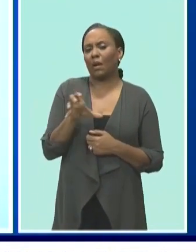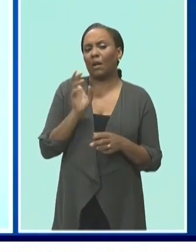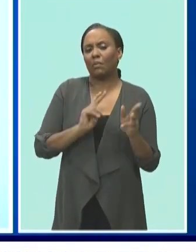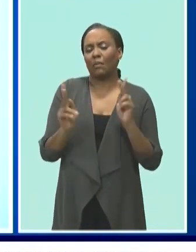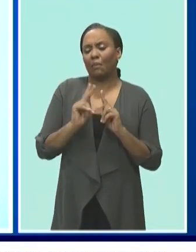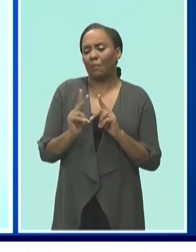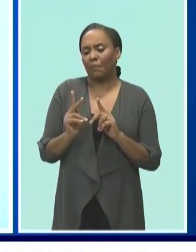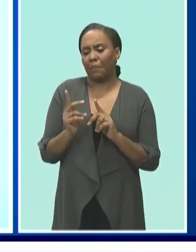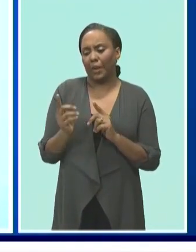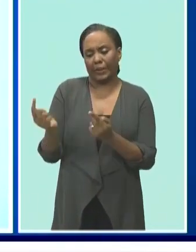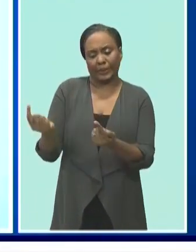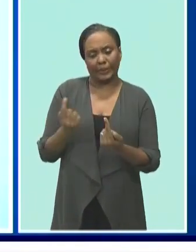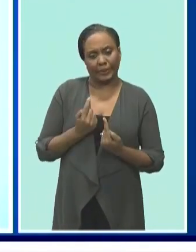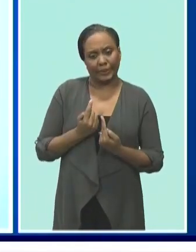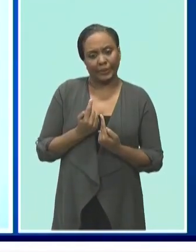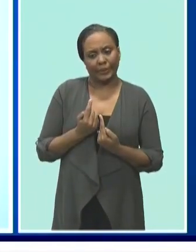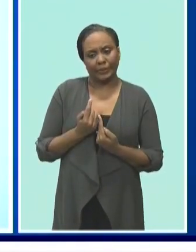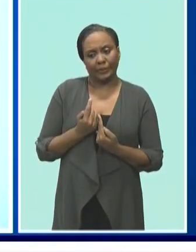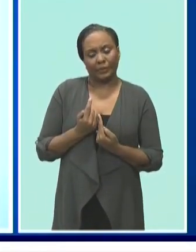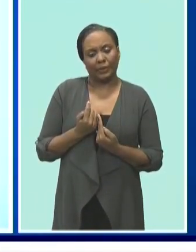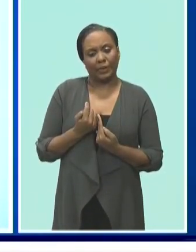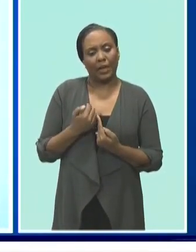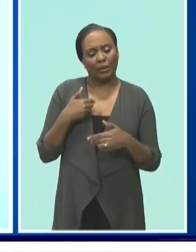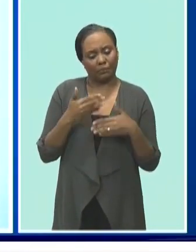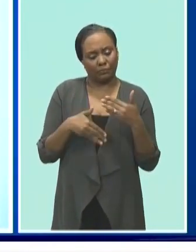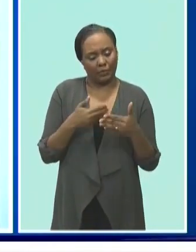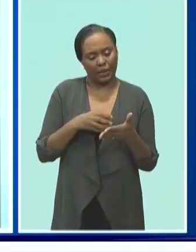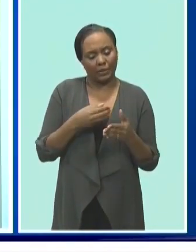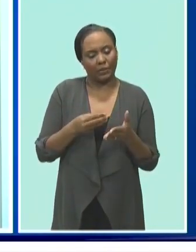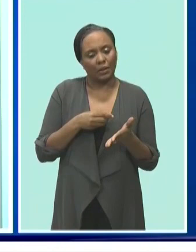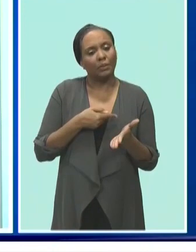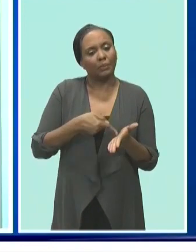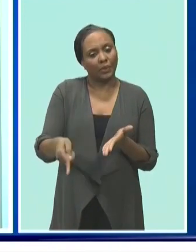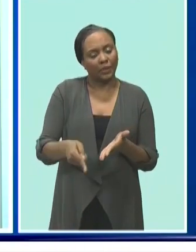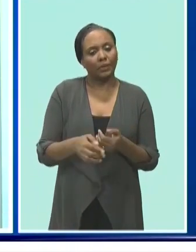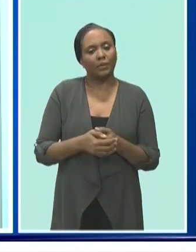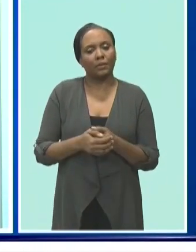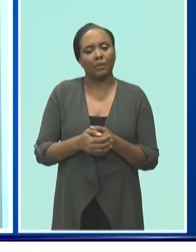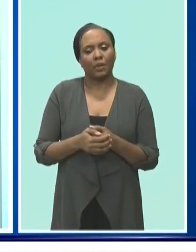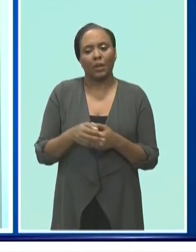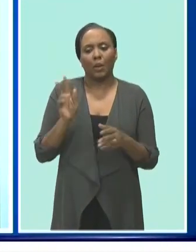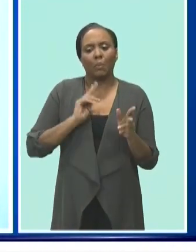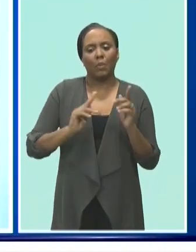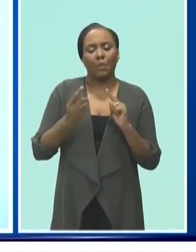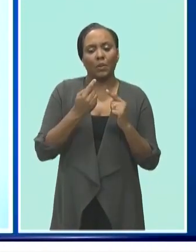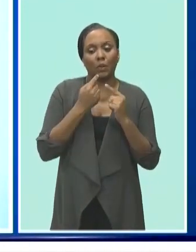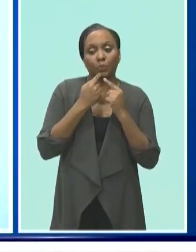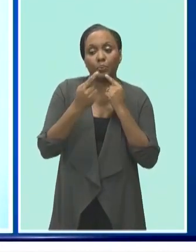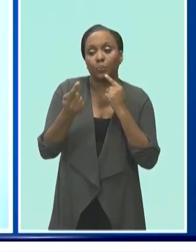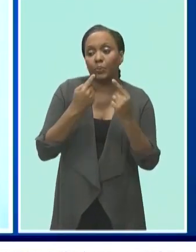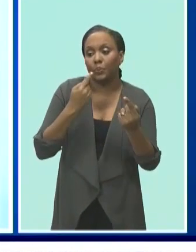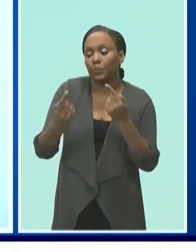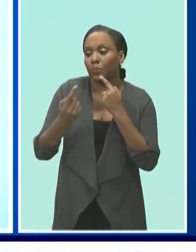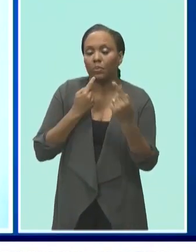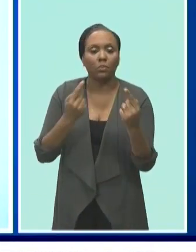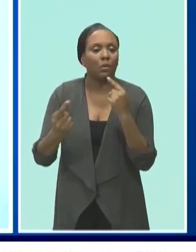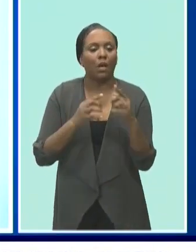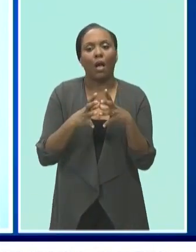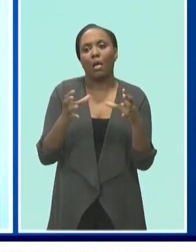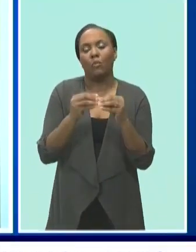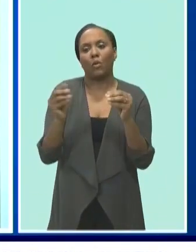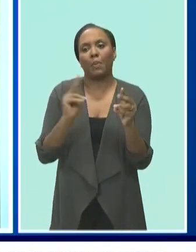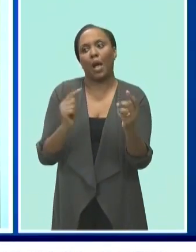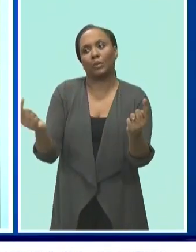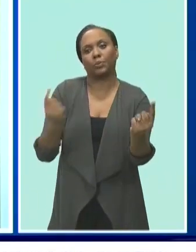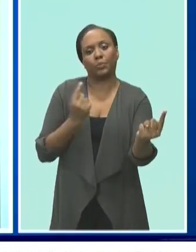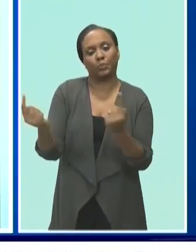yesterday. As word has gotten out that we have started this, the payouts, there's been a lot more people today.